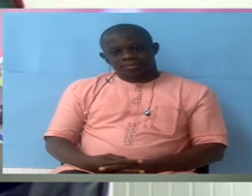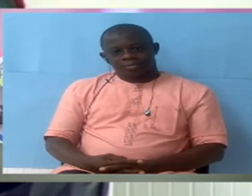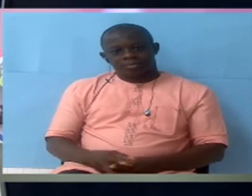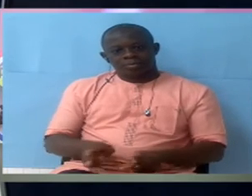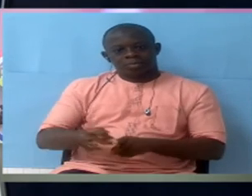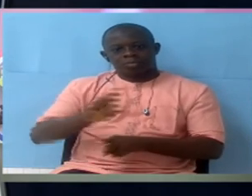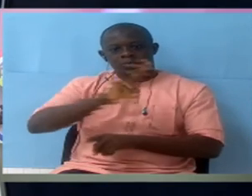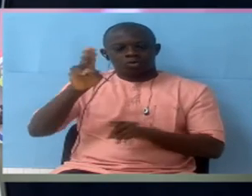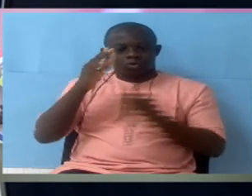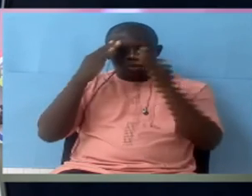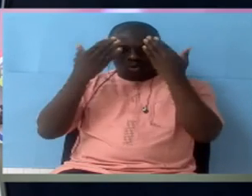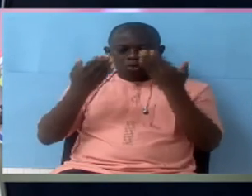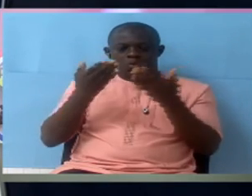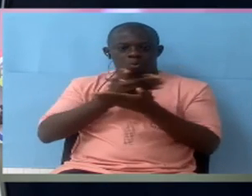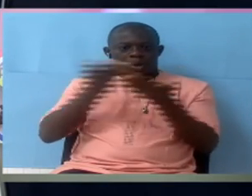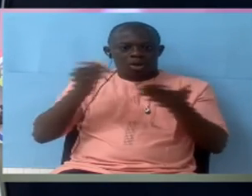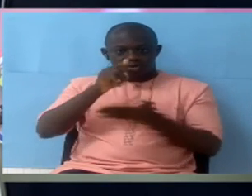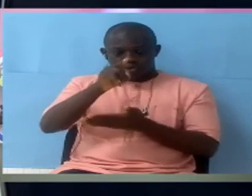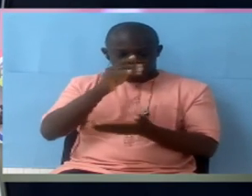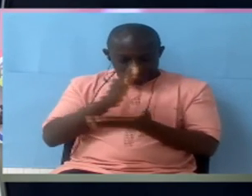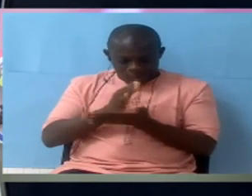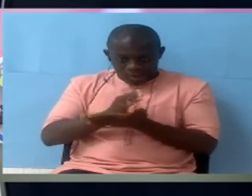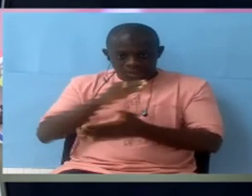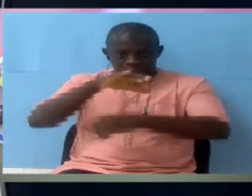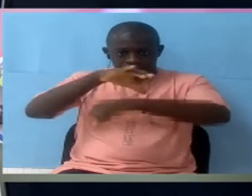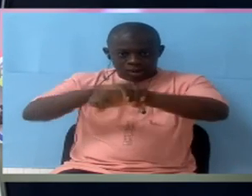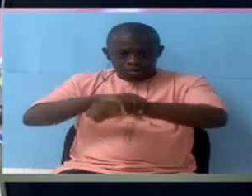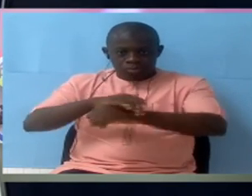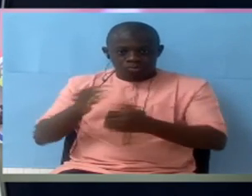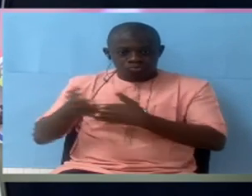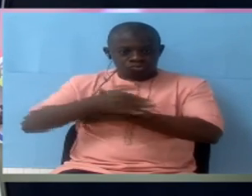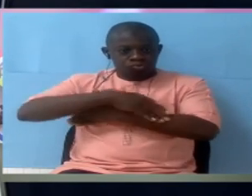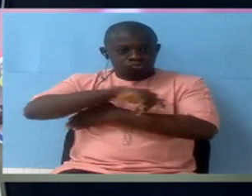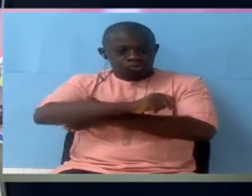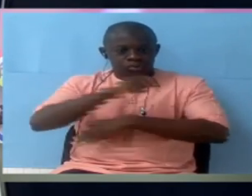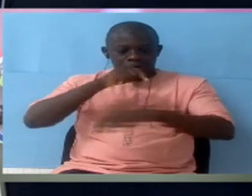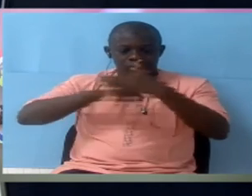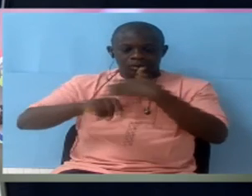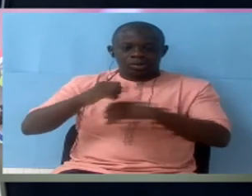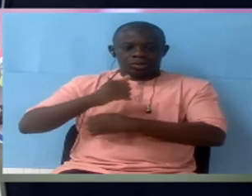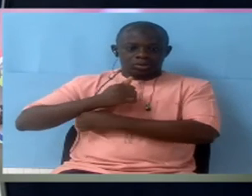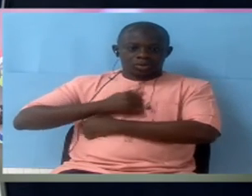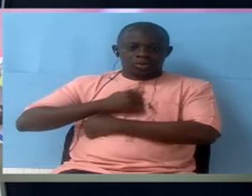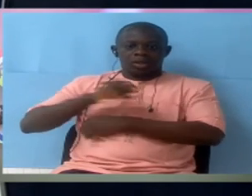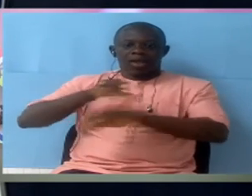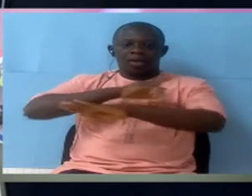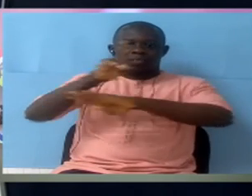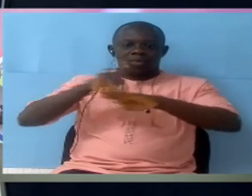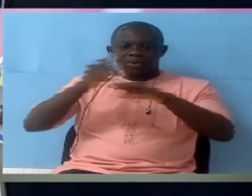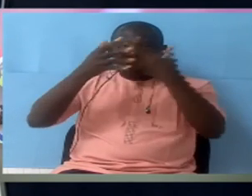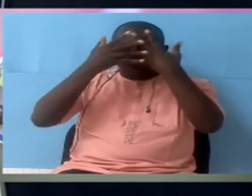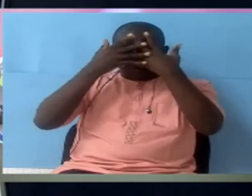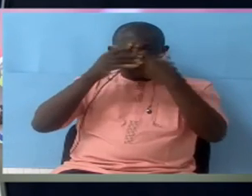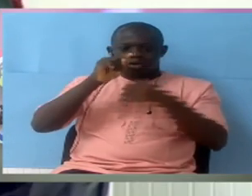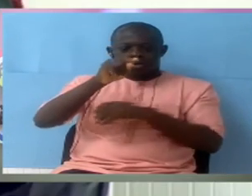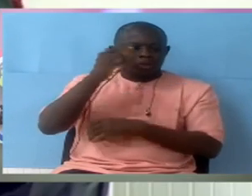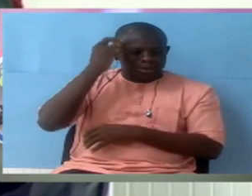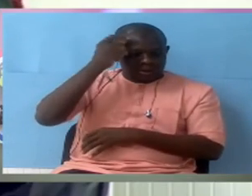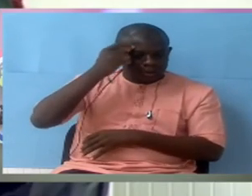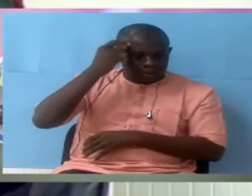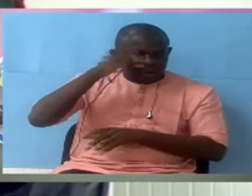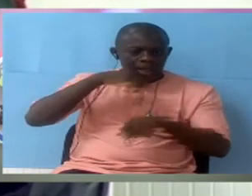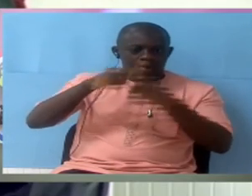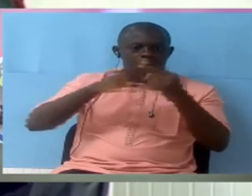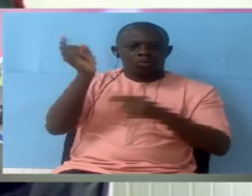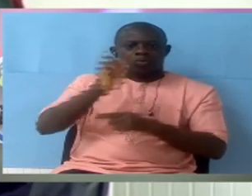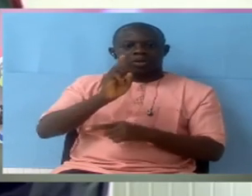Not knowing why you were locked up in the security wing, what was going on into your mind? Hamulo sax li tax ñu isi la security wing lo doon